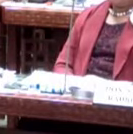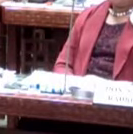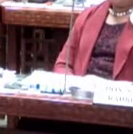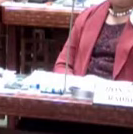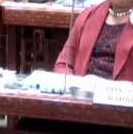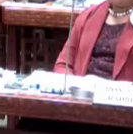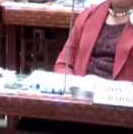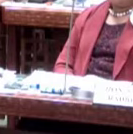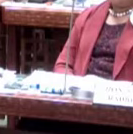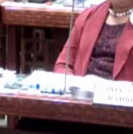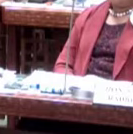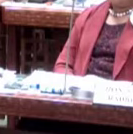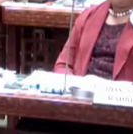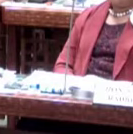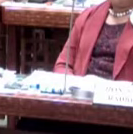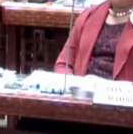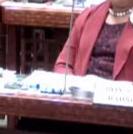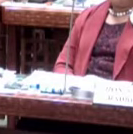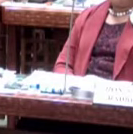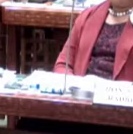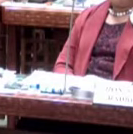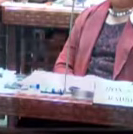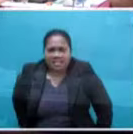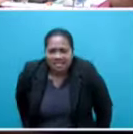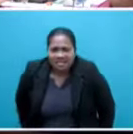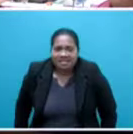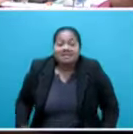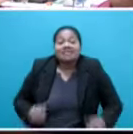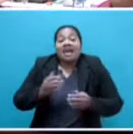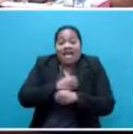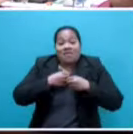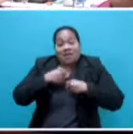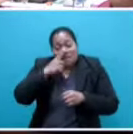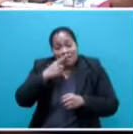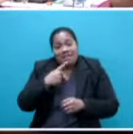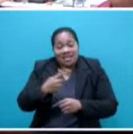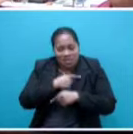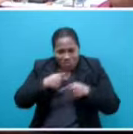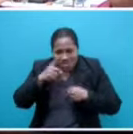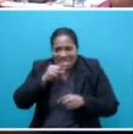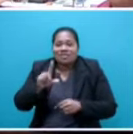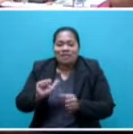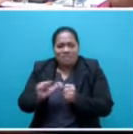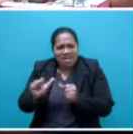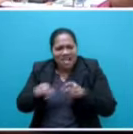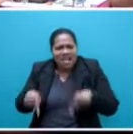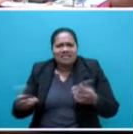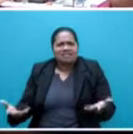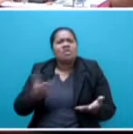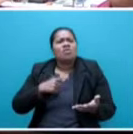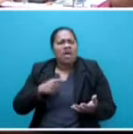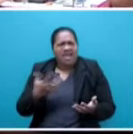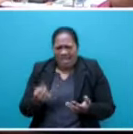scenes, programs from 2014, 2015. So our people are saying, you can do better than this. Why have all these